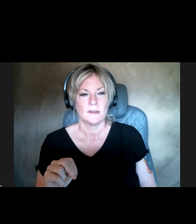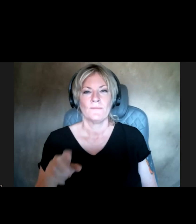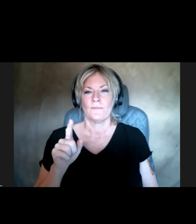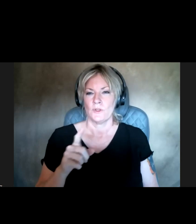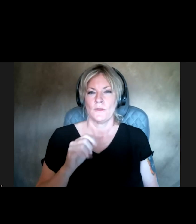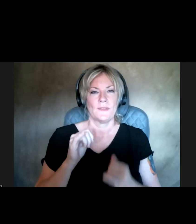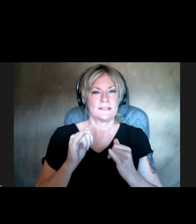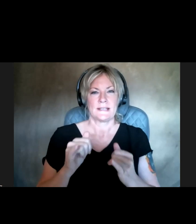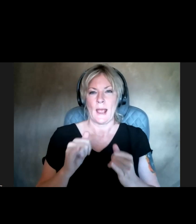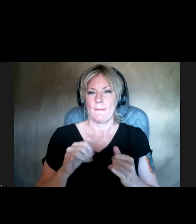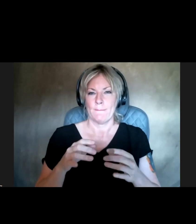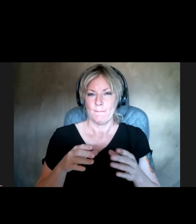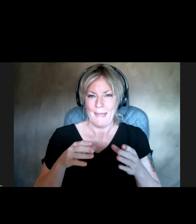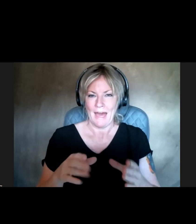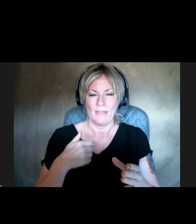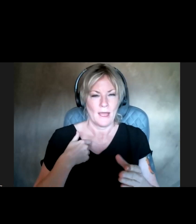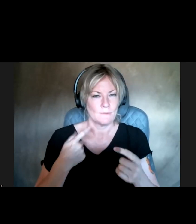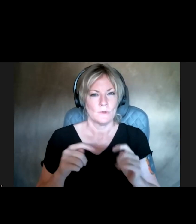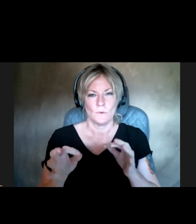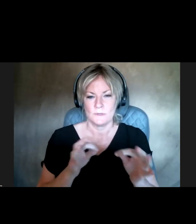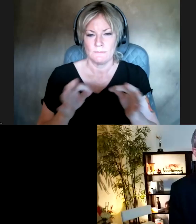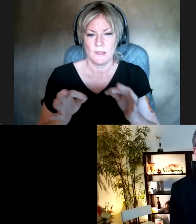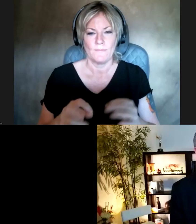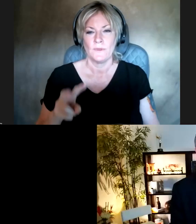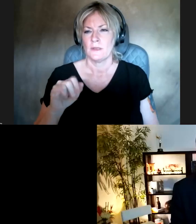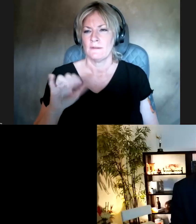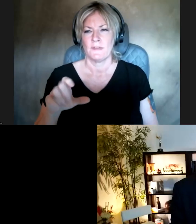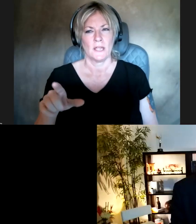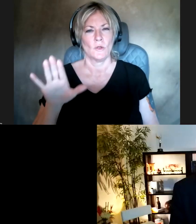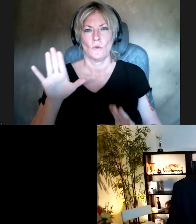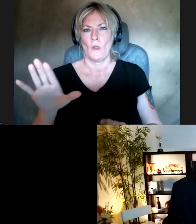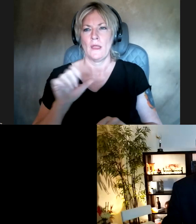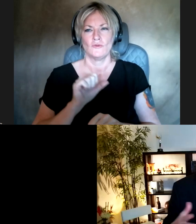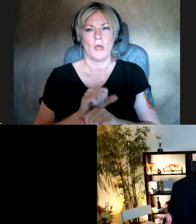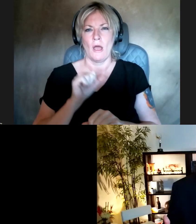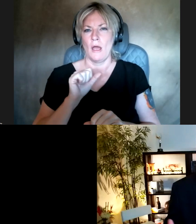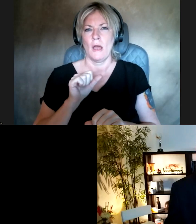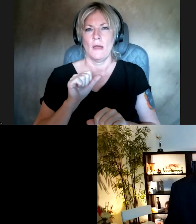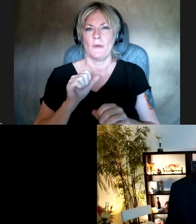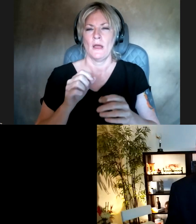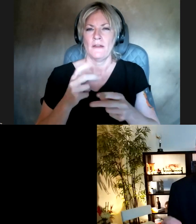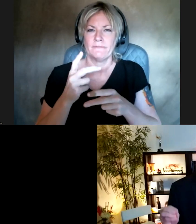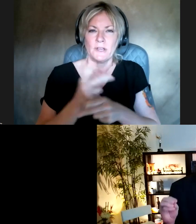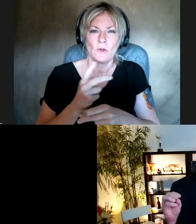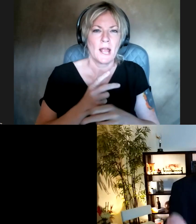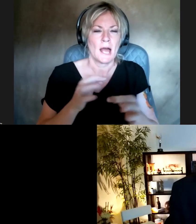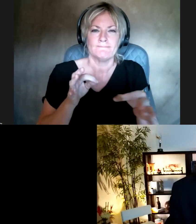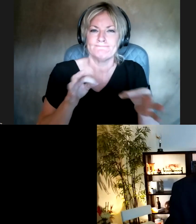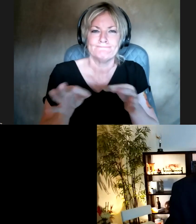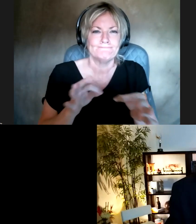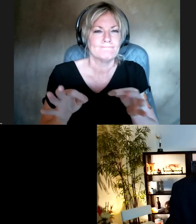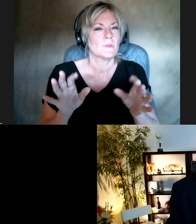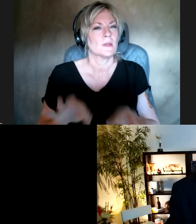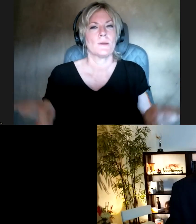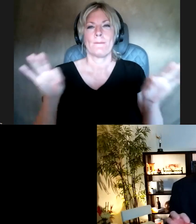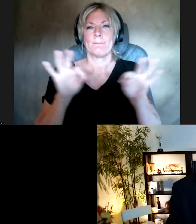same path that I'm trying to lay out. You know, Vic, you've done a great job of fleshing out a vitally